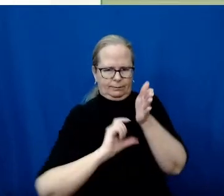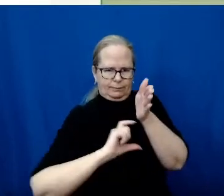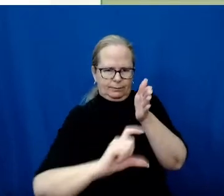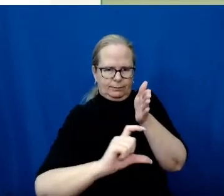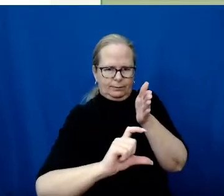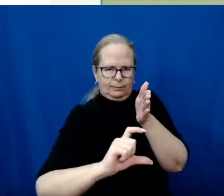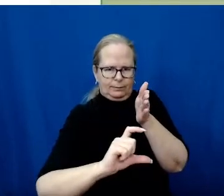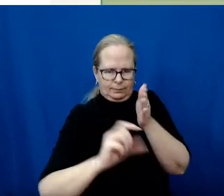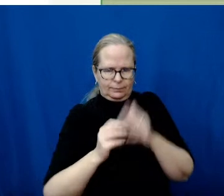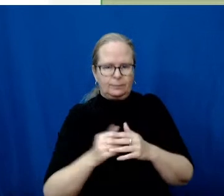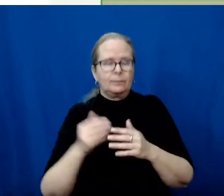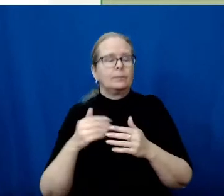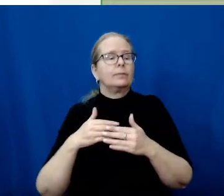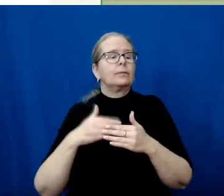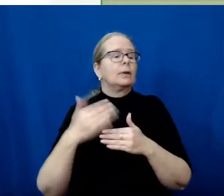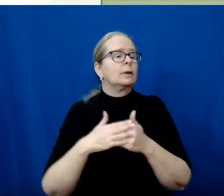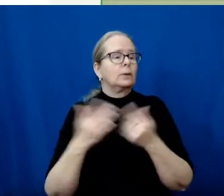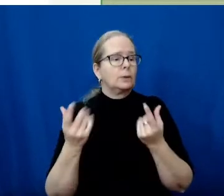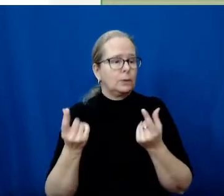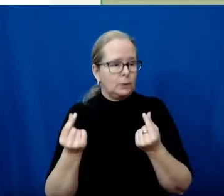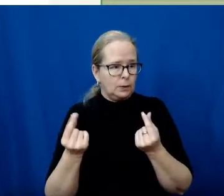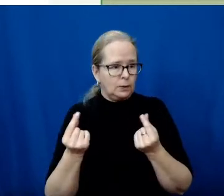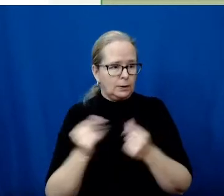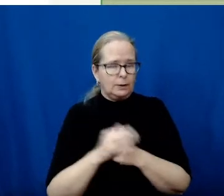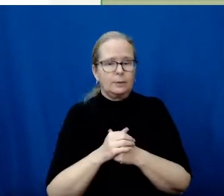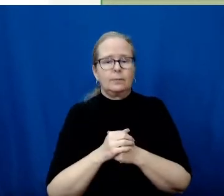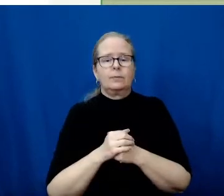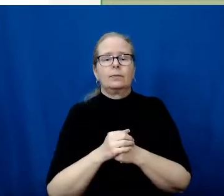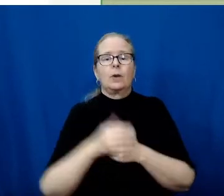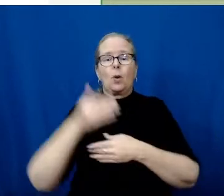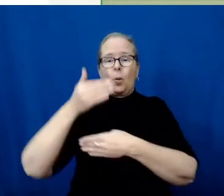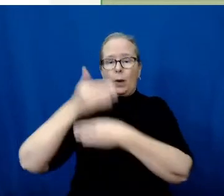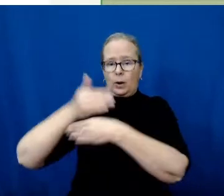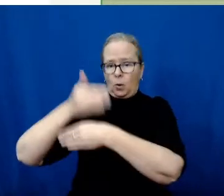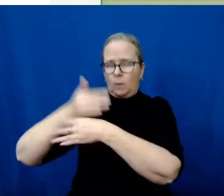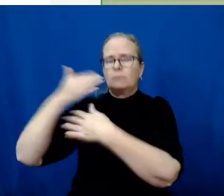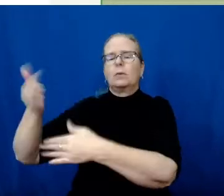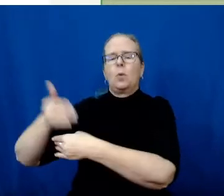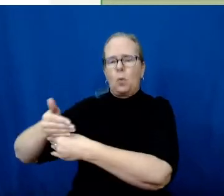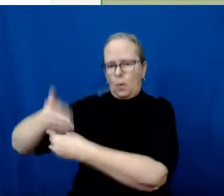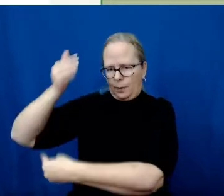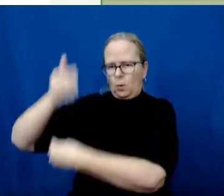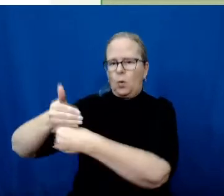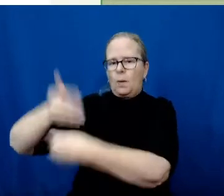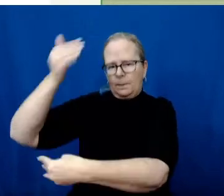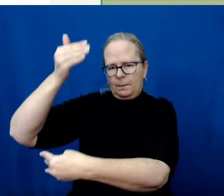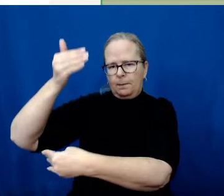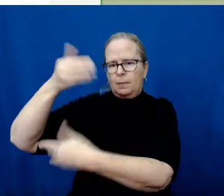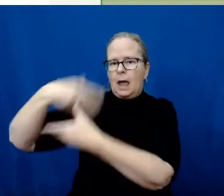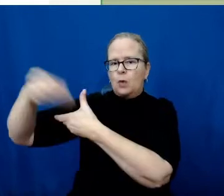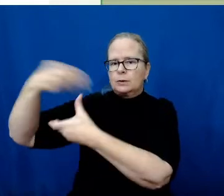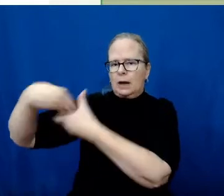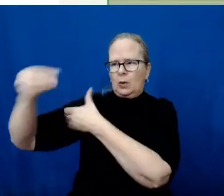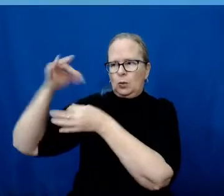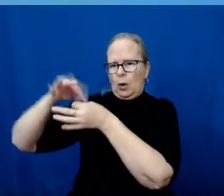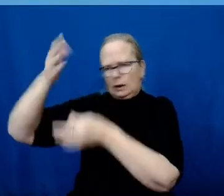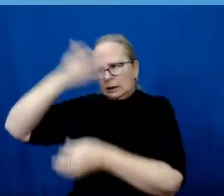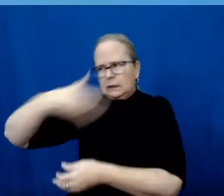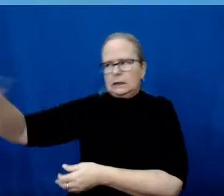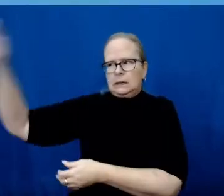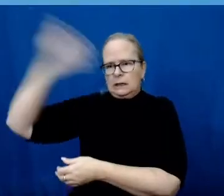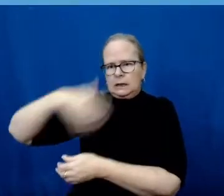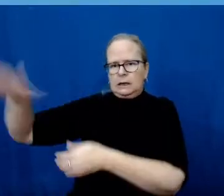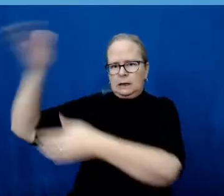up windows. We need to get air, outdoor air coming into the space and the contaminated air leaving the space. So we're going to use the